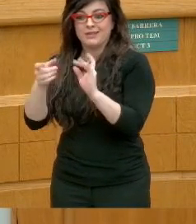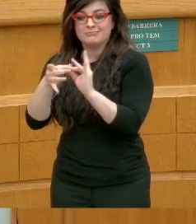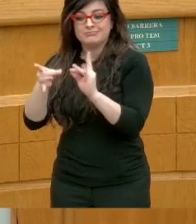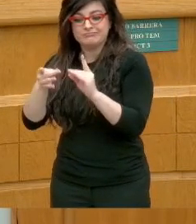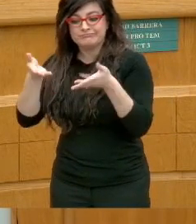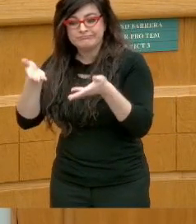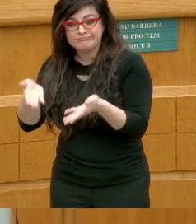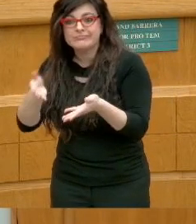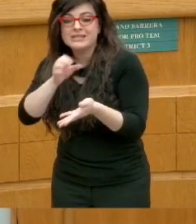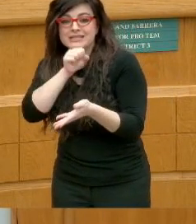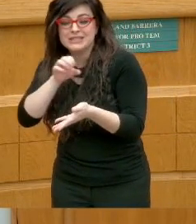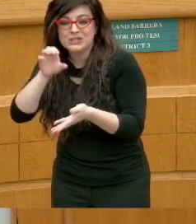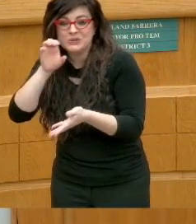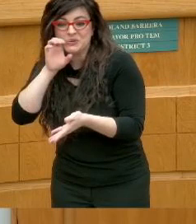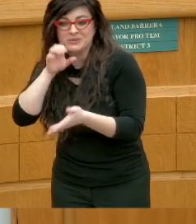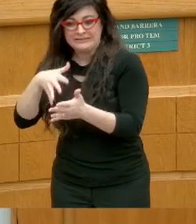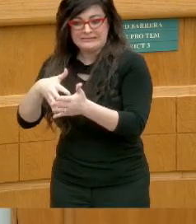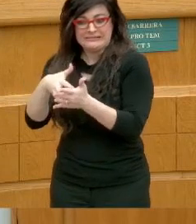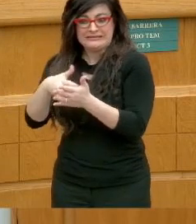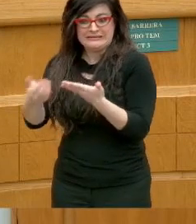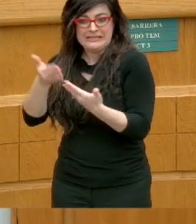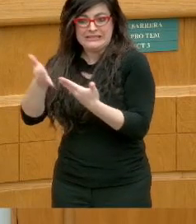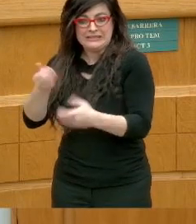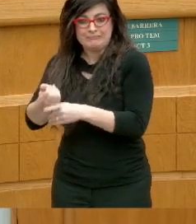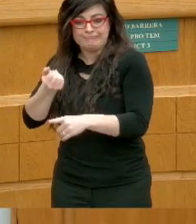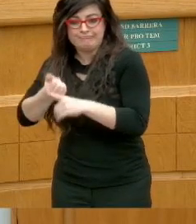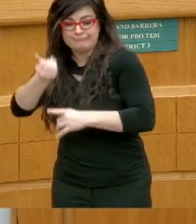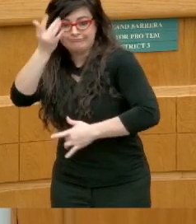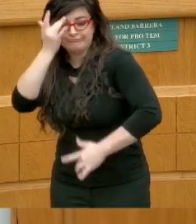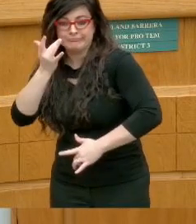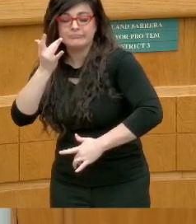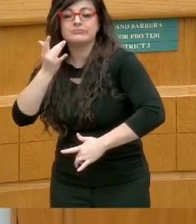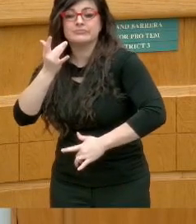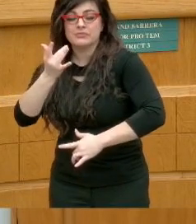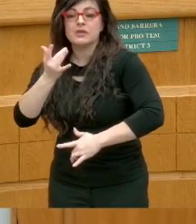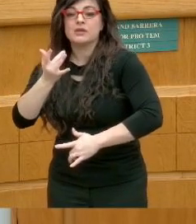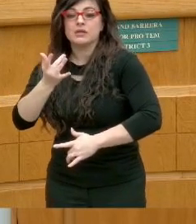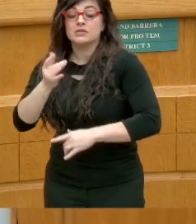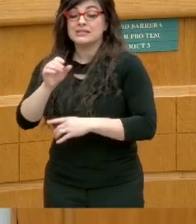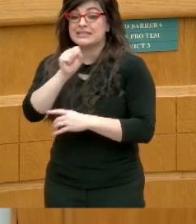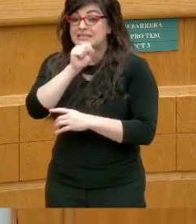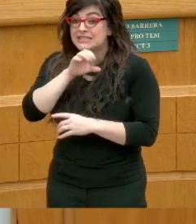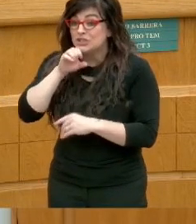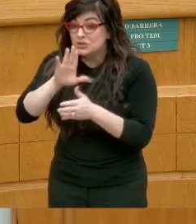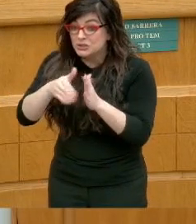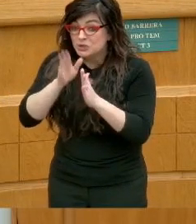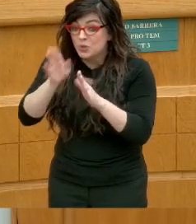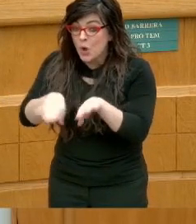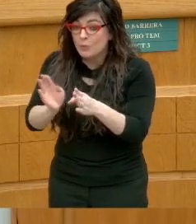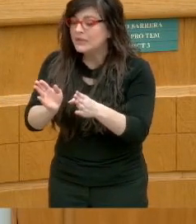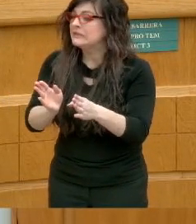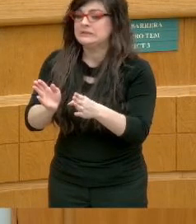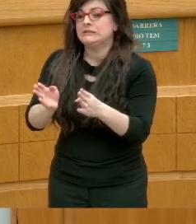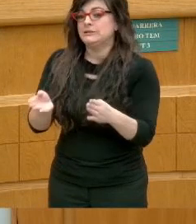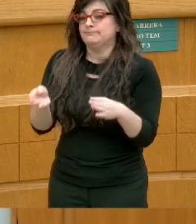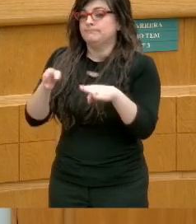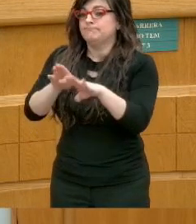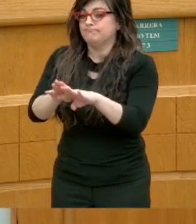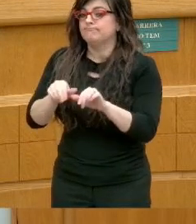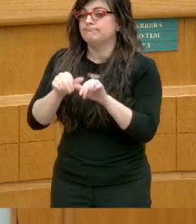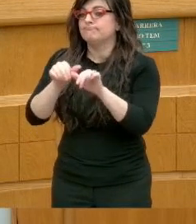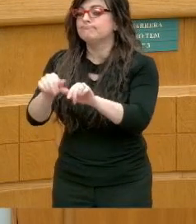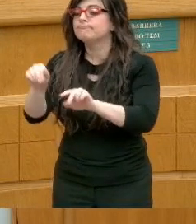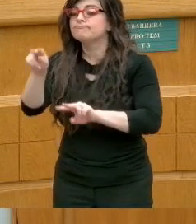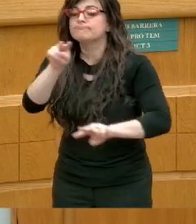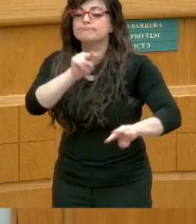different accommodations for them. And so our senior centers will not be opening anytime soon. We'll continue to evaluate how things